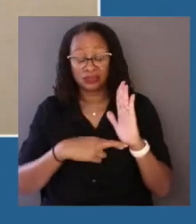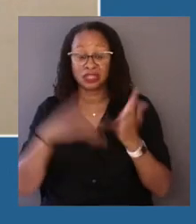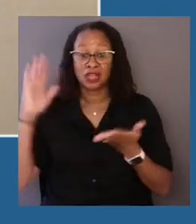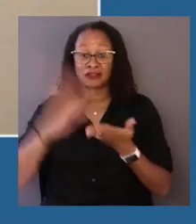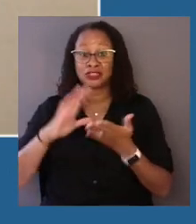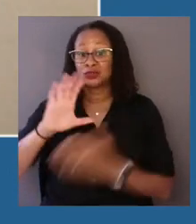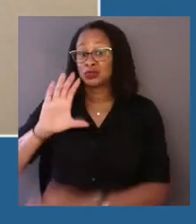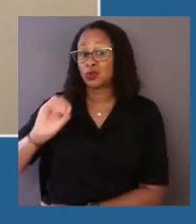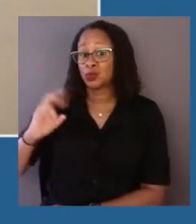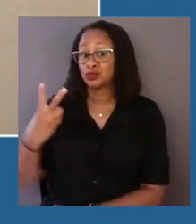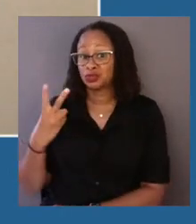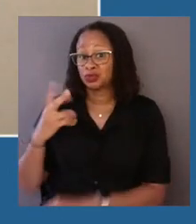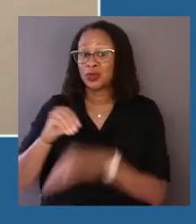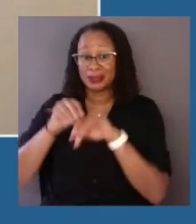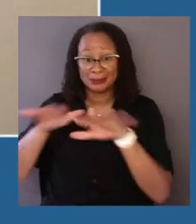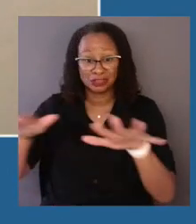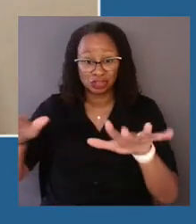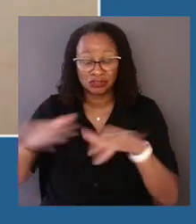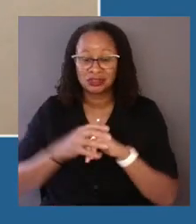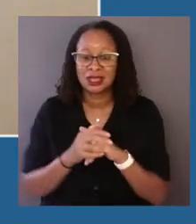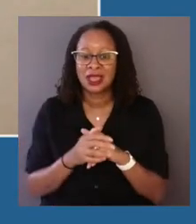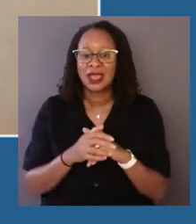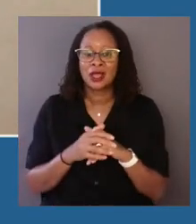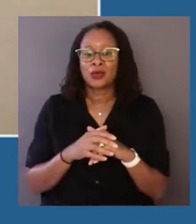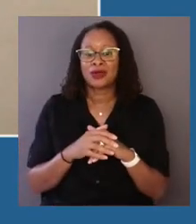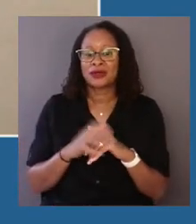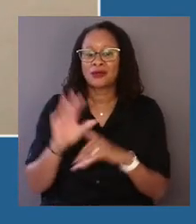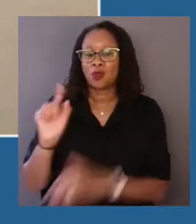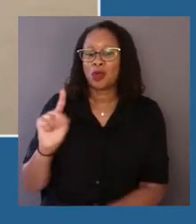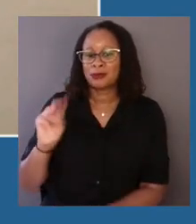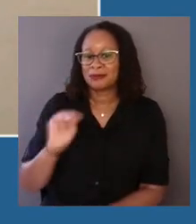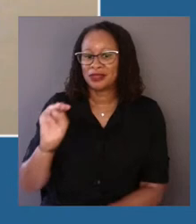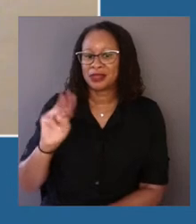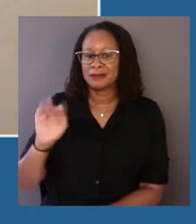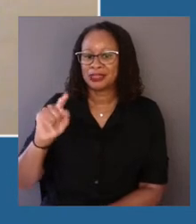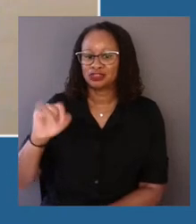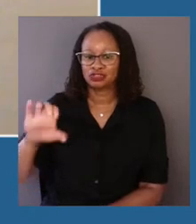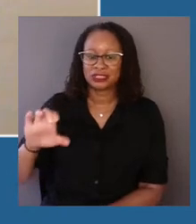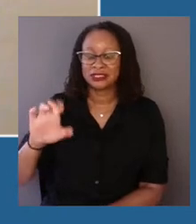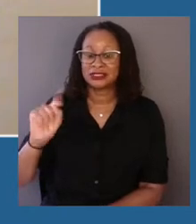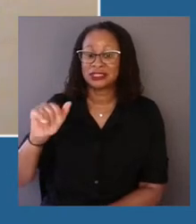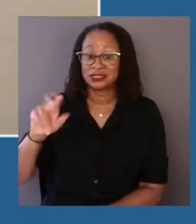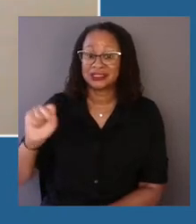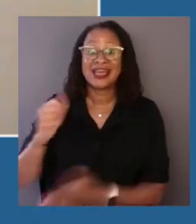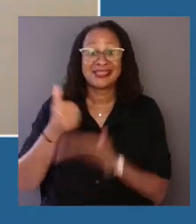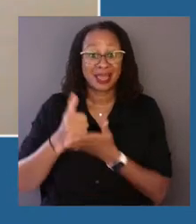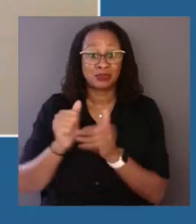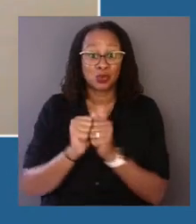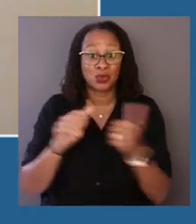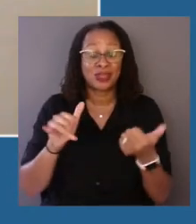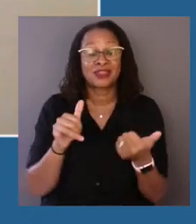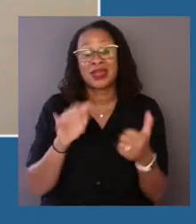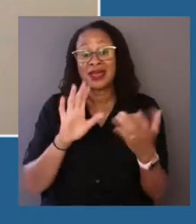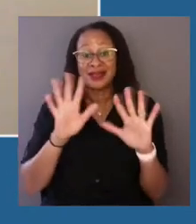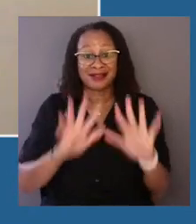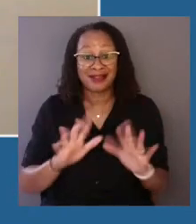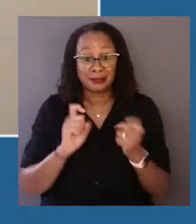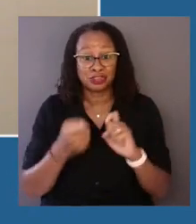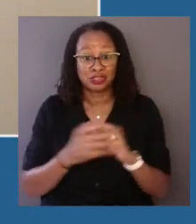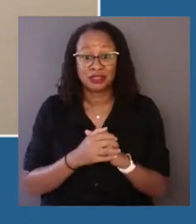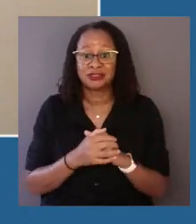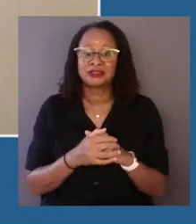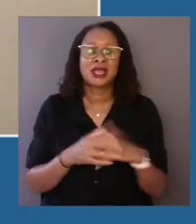We are estimating about 1 million metric tons, which of course helps with climate change, but primarily they're a win when it comes to reducing premature